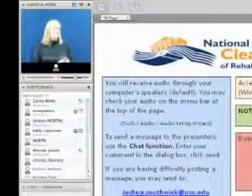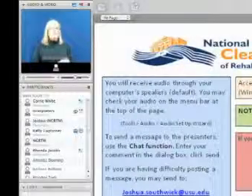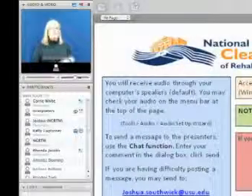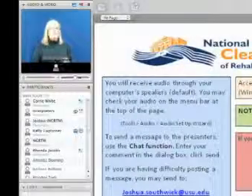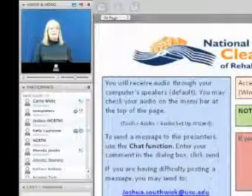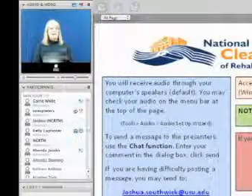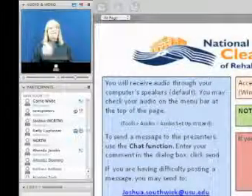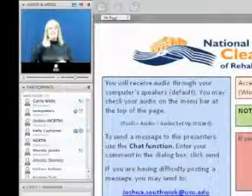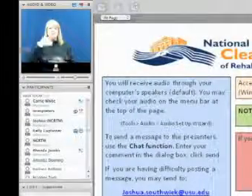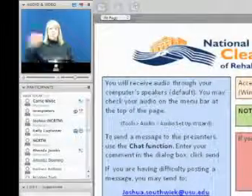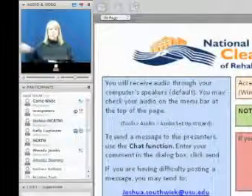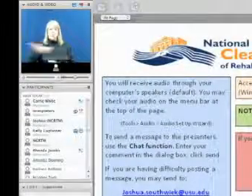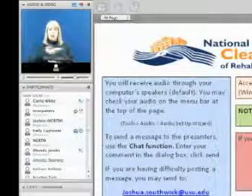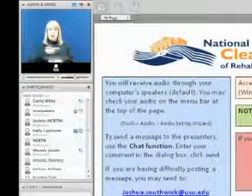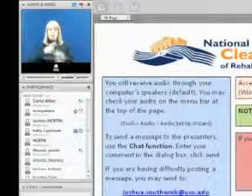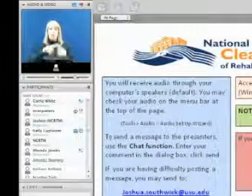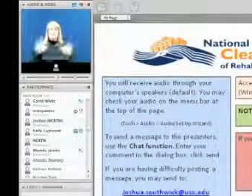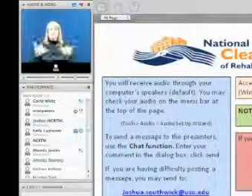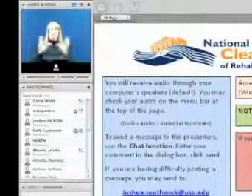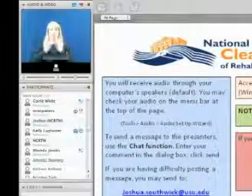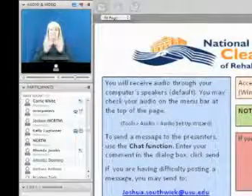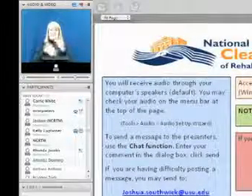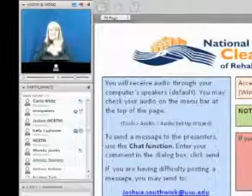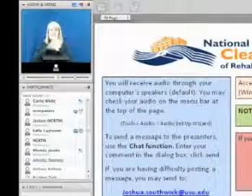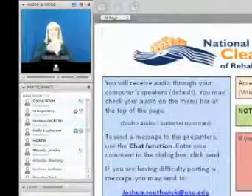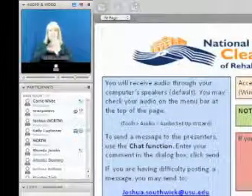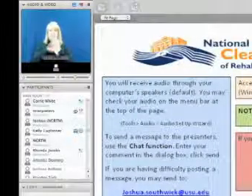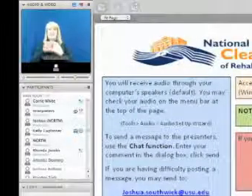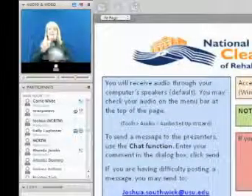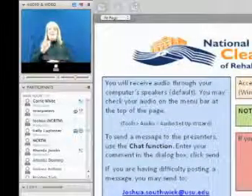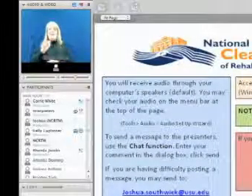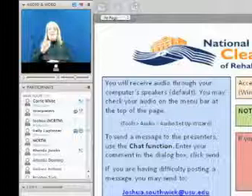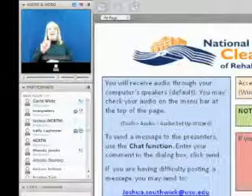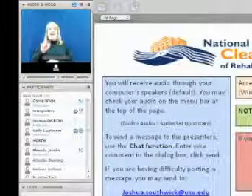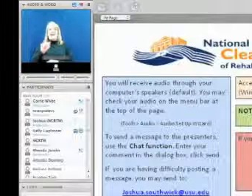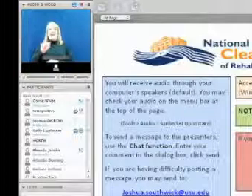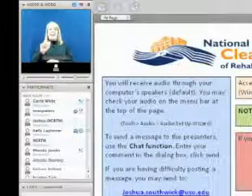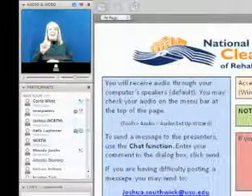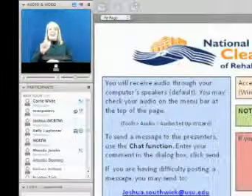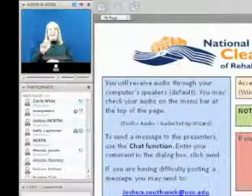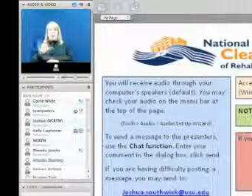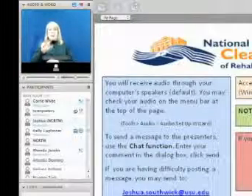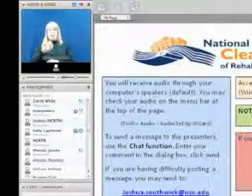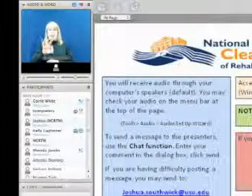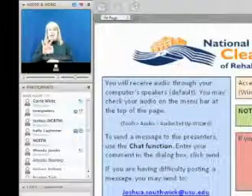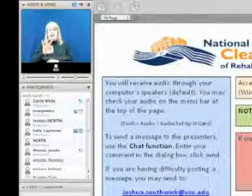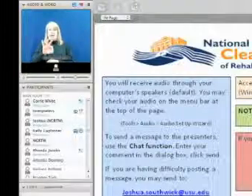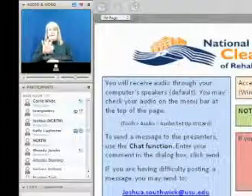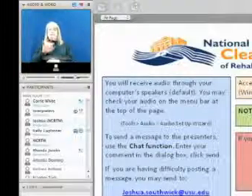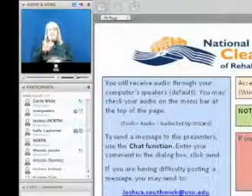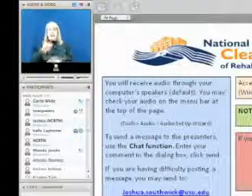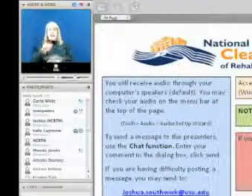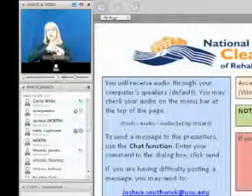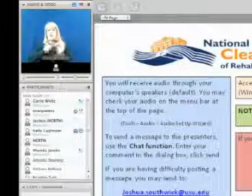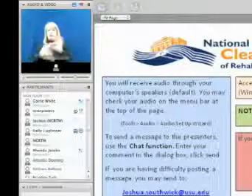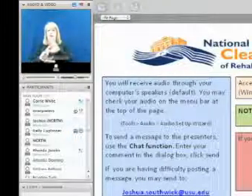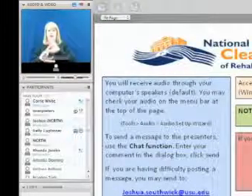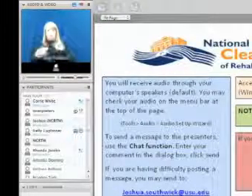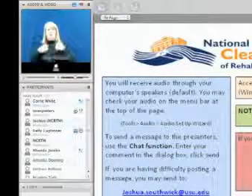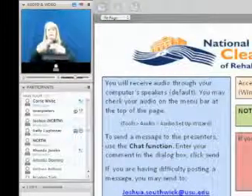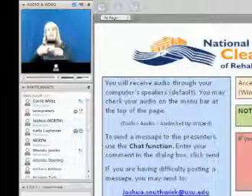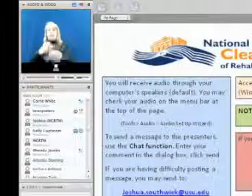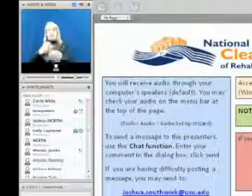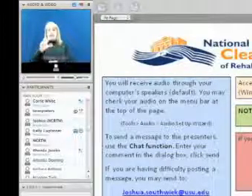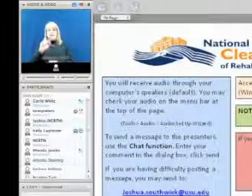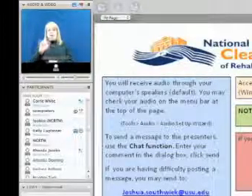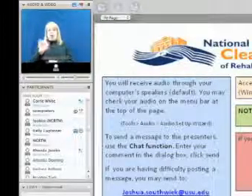Welcome to our webinar this evening, Anatomy of an Interpretation. This is Terry White, and I am